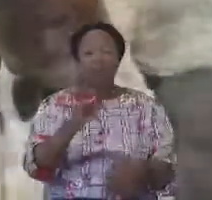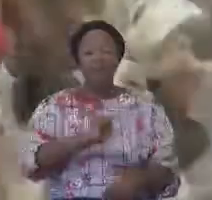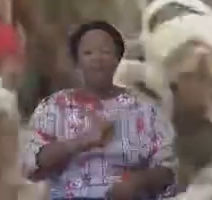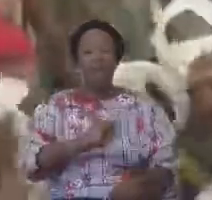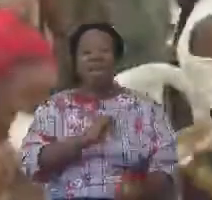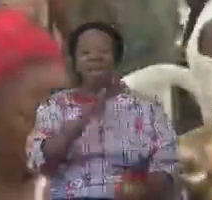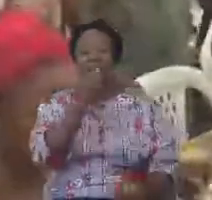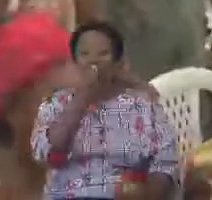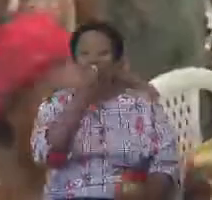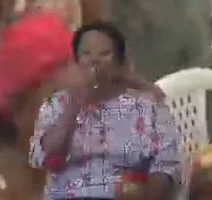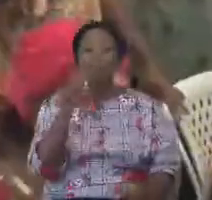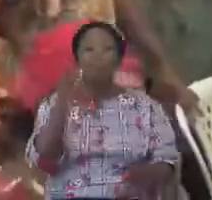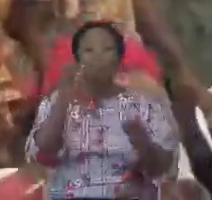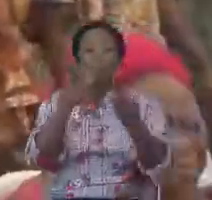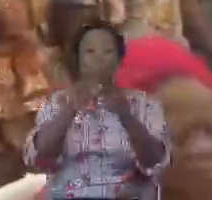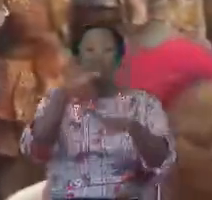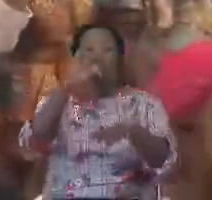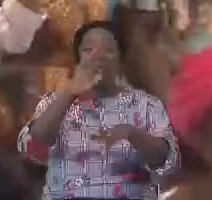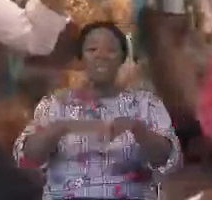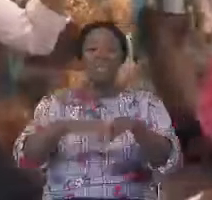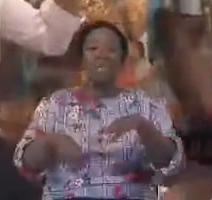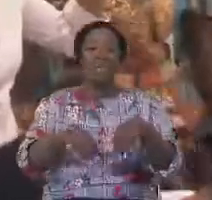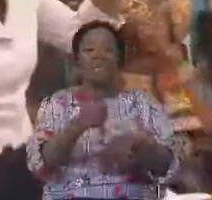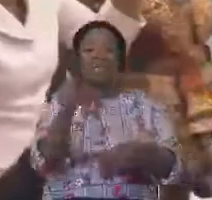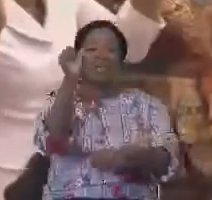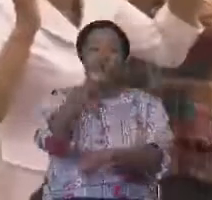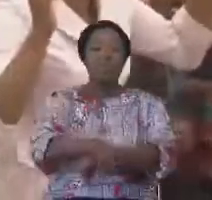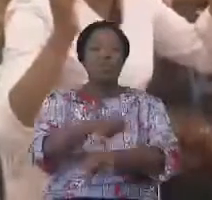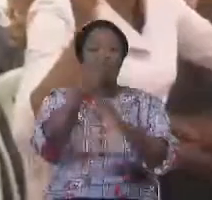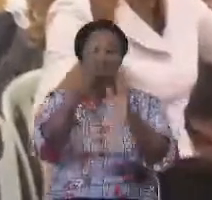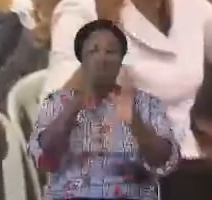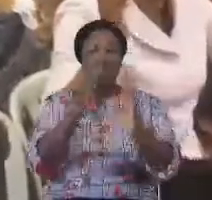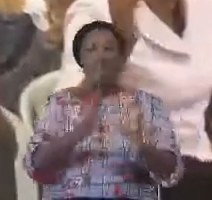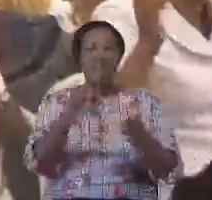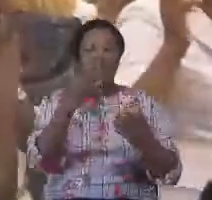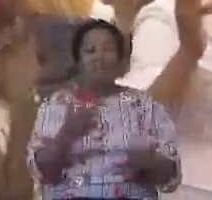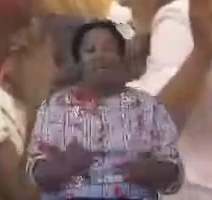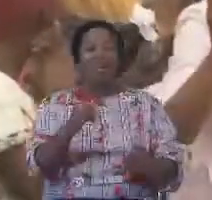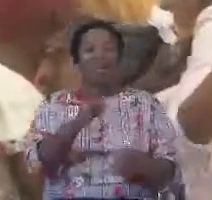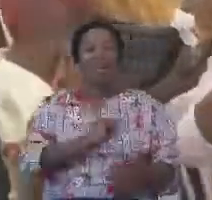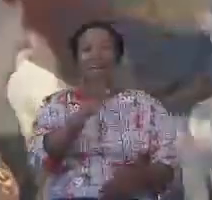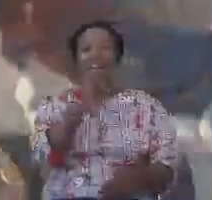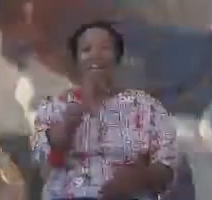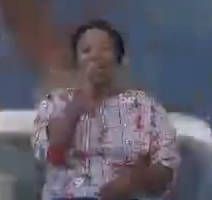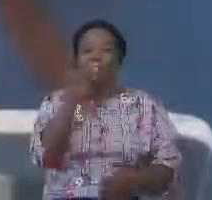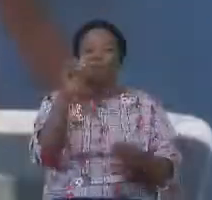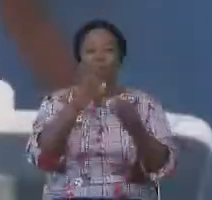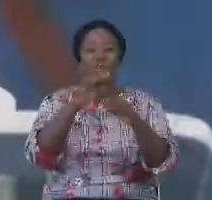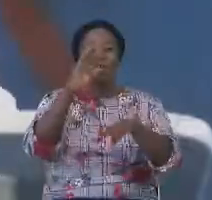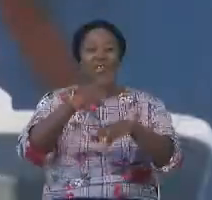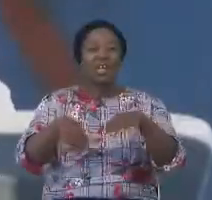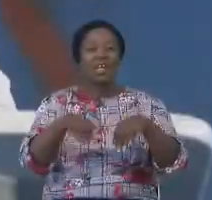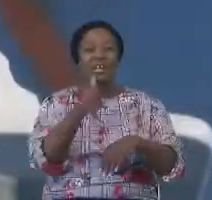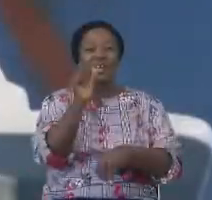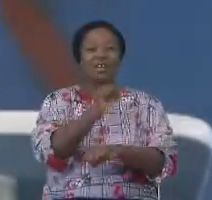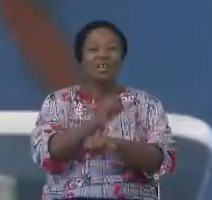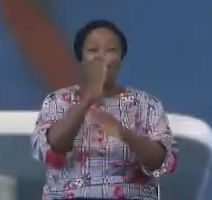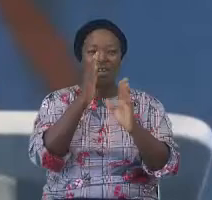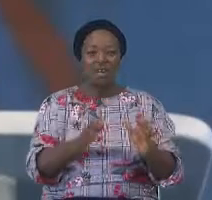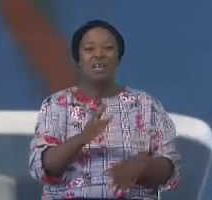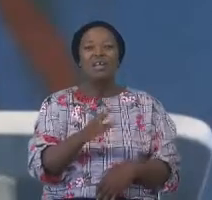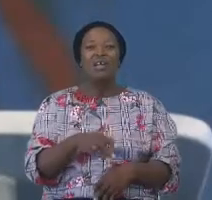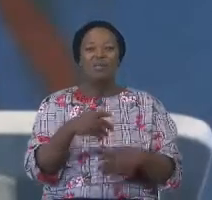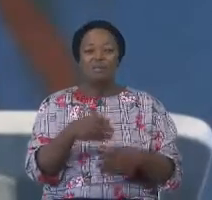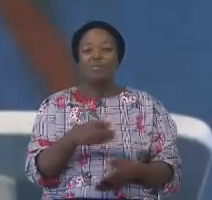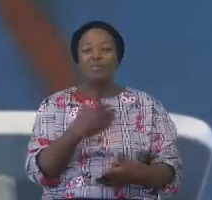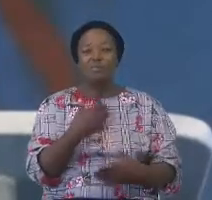now i am more than a conqueror now i am more than